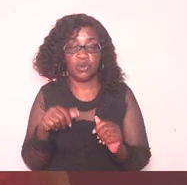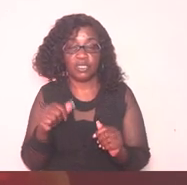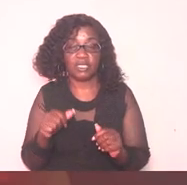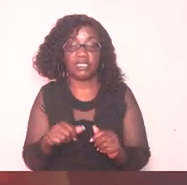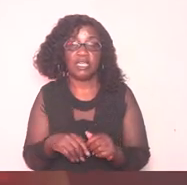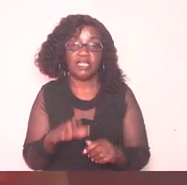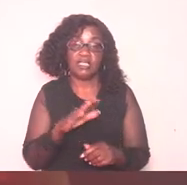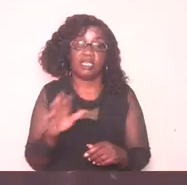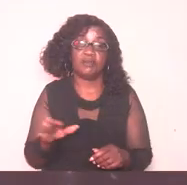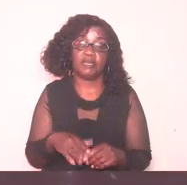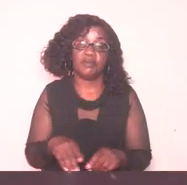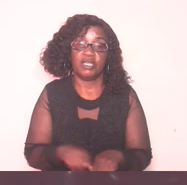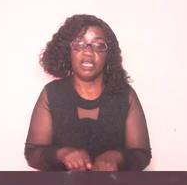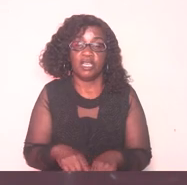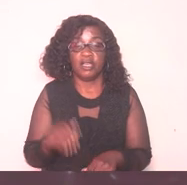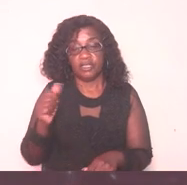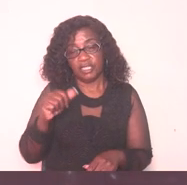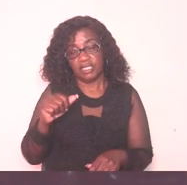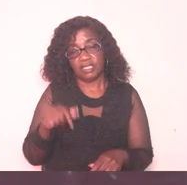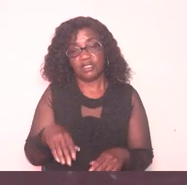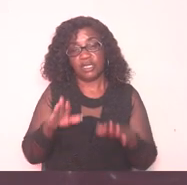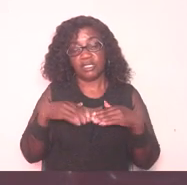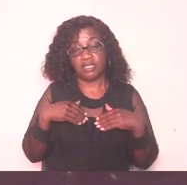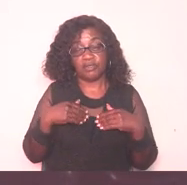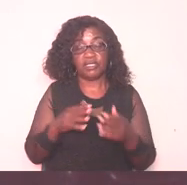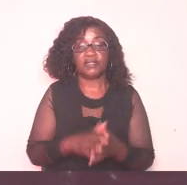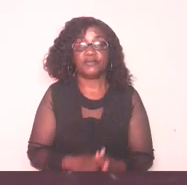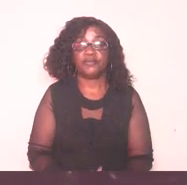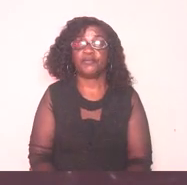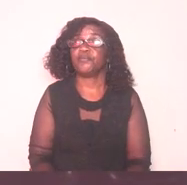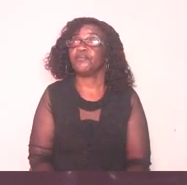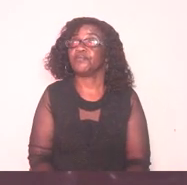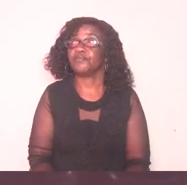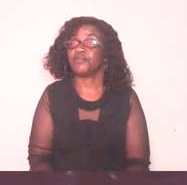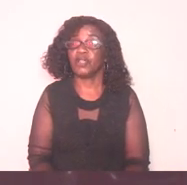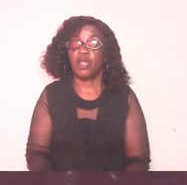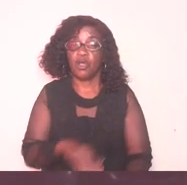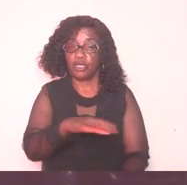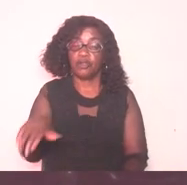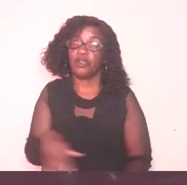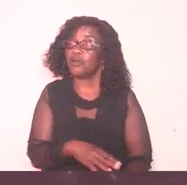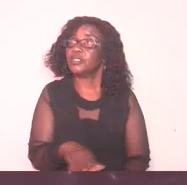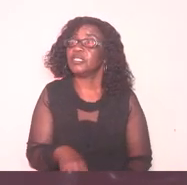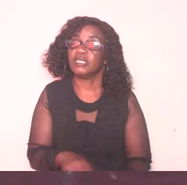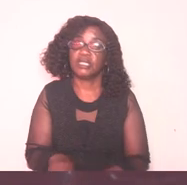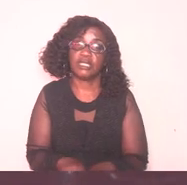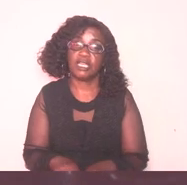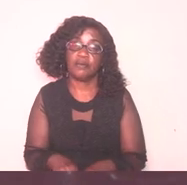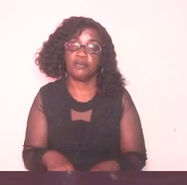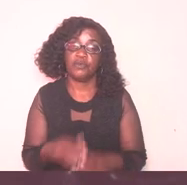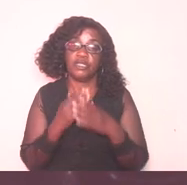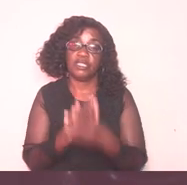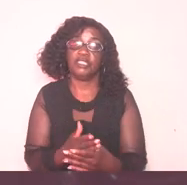Because when we're talking about something consensual, we mean the surrounding circumstances are right,